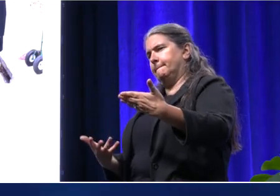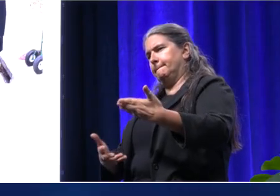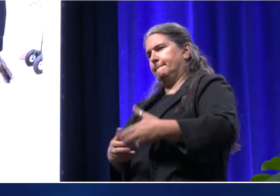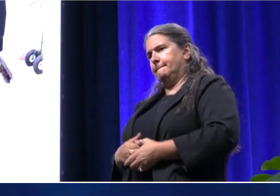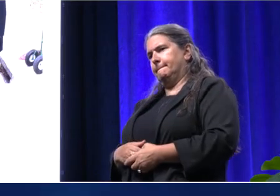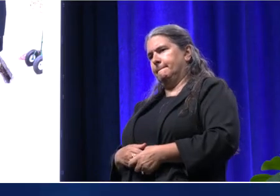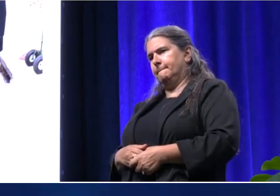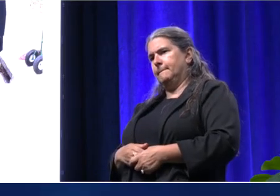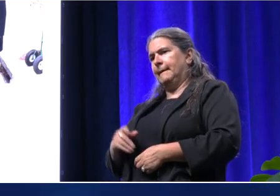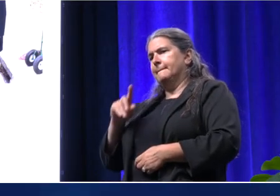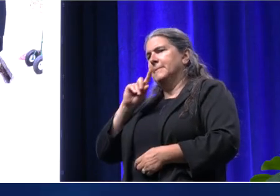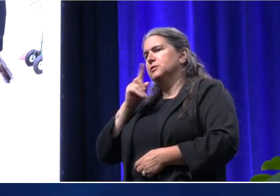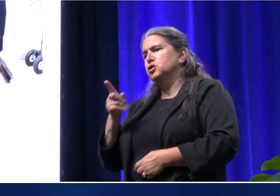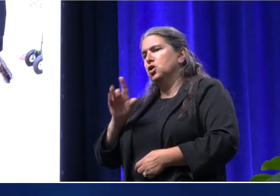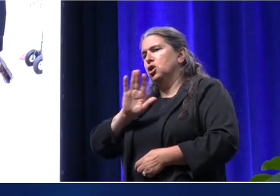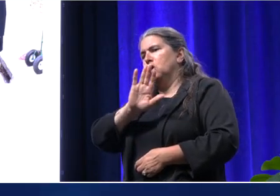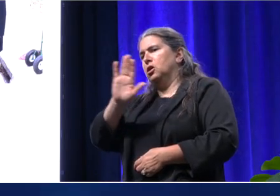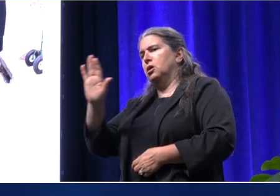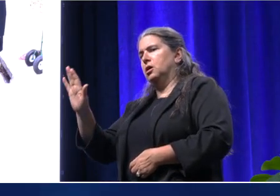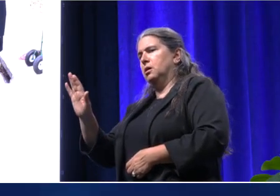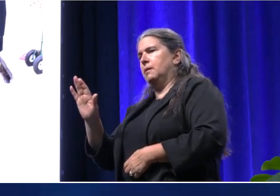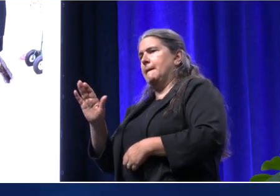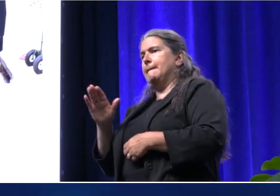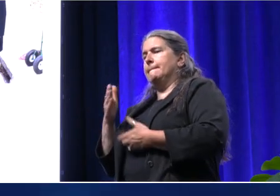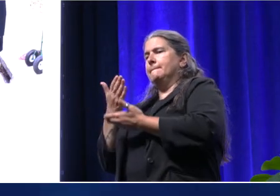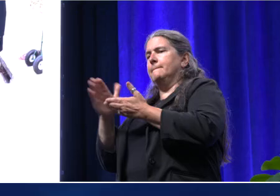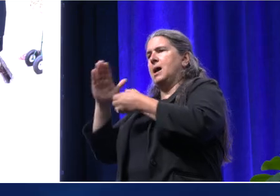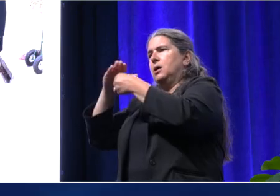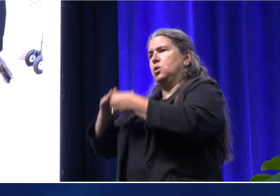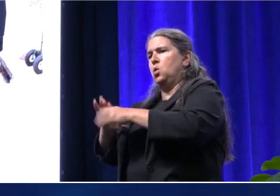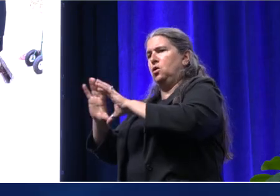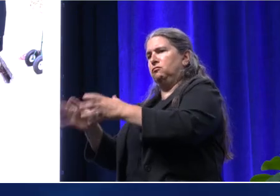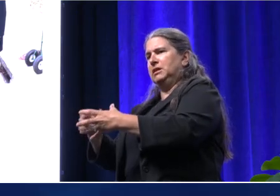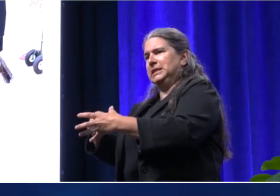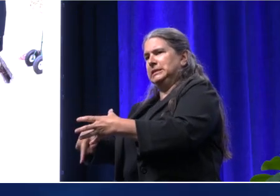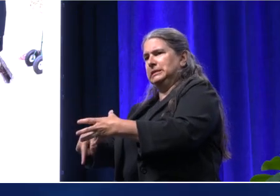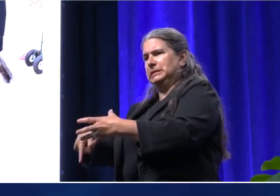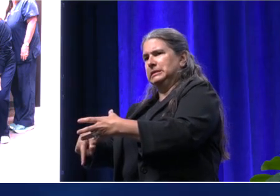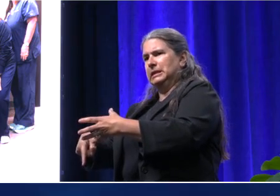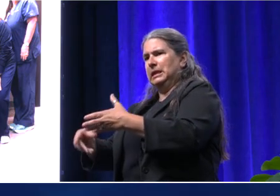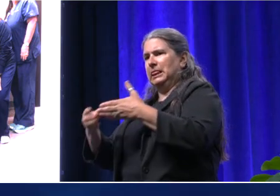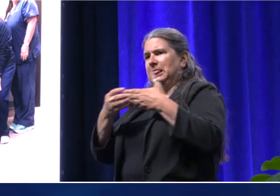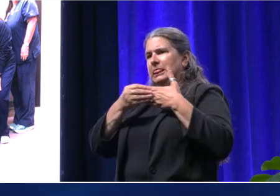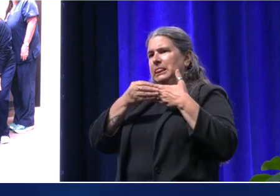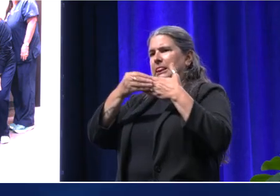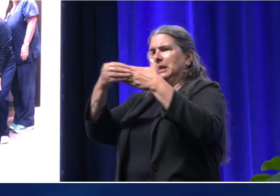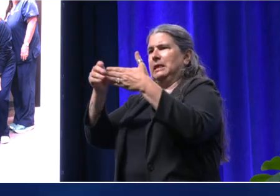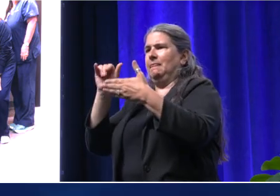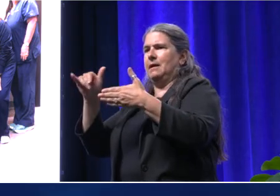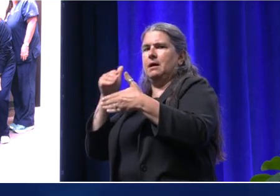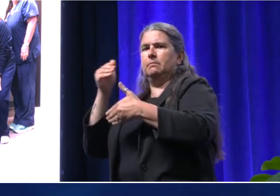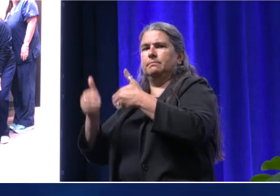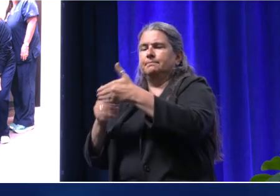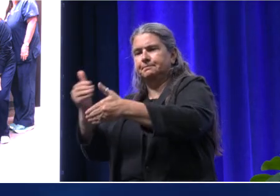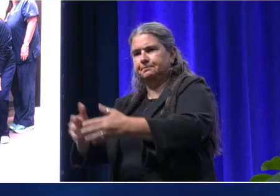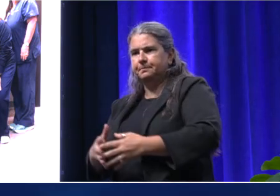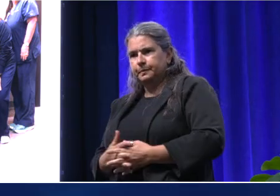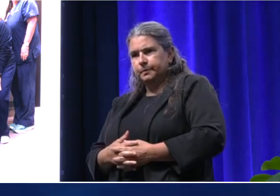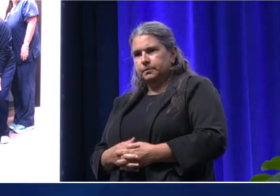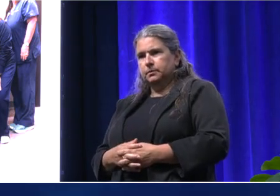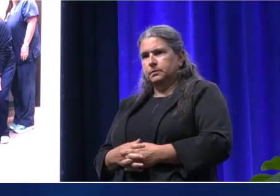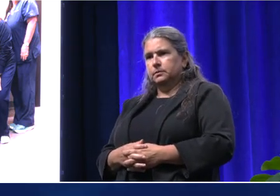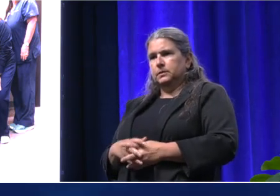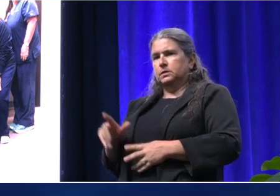their minority communities are at the table and are driving the naloxone distribution. Here's another example, Lake Charles in